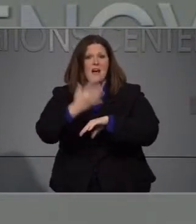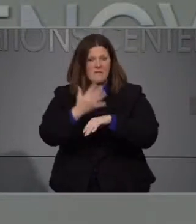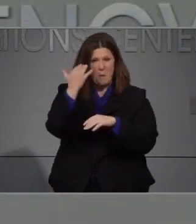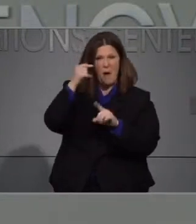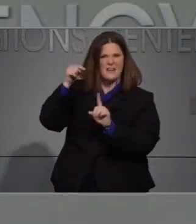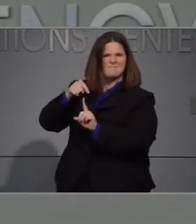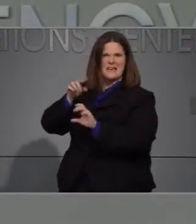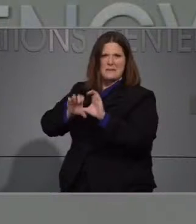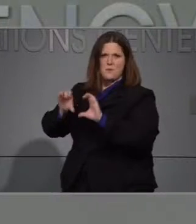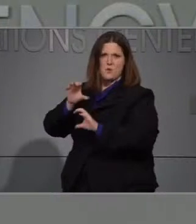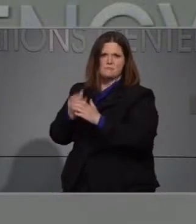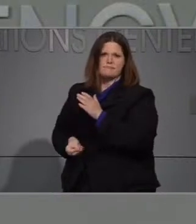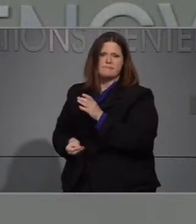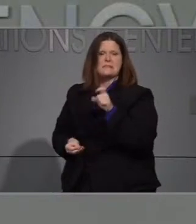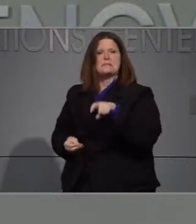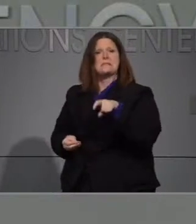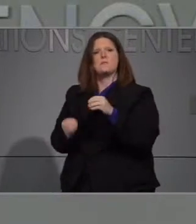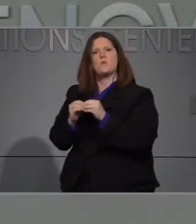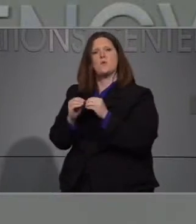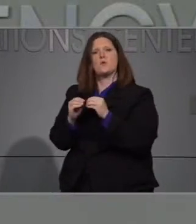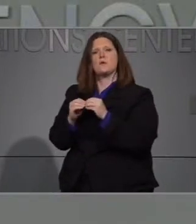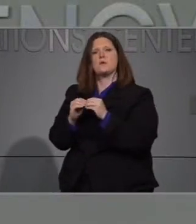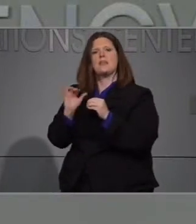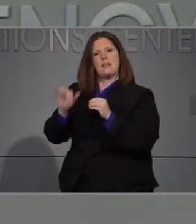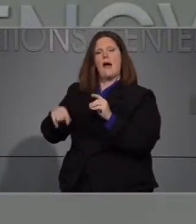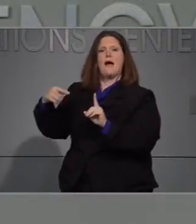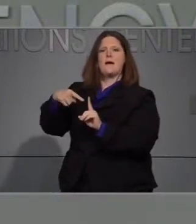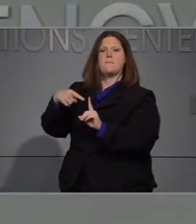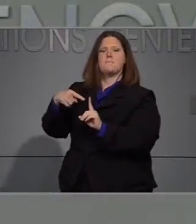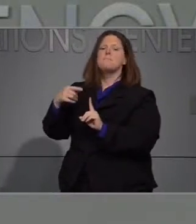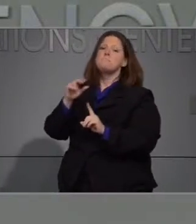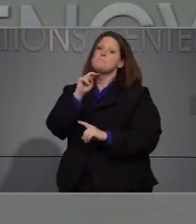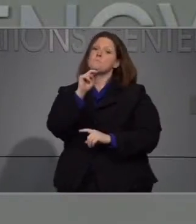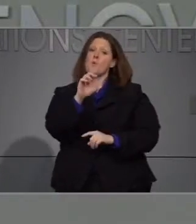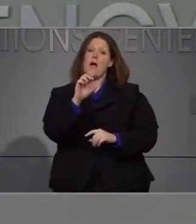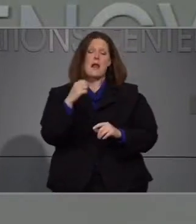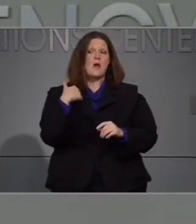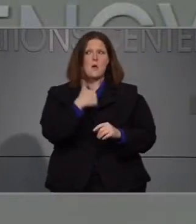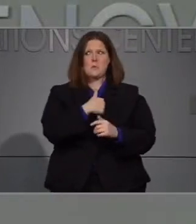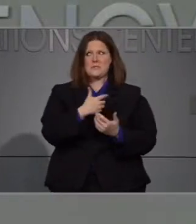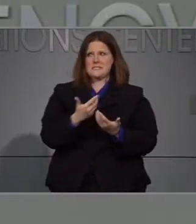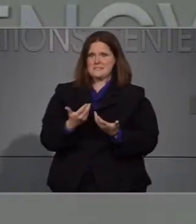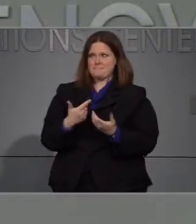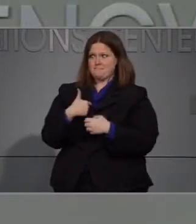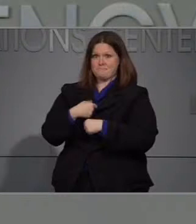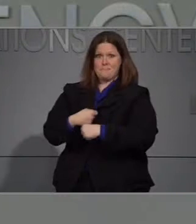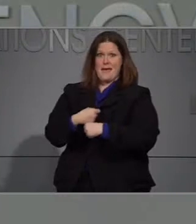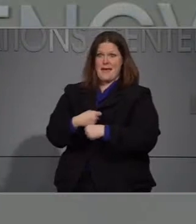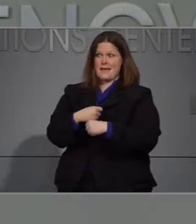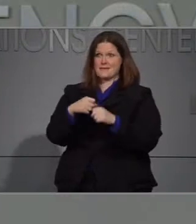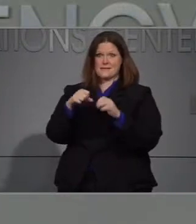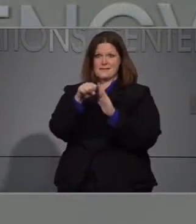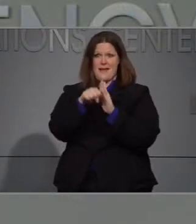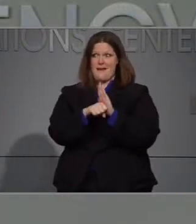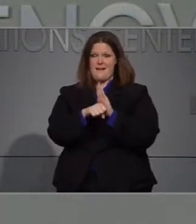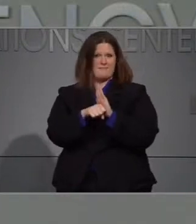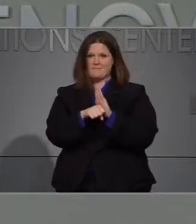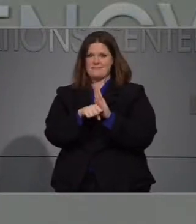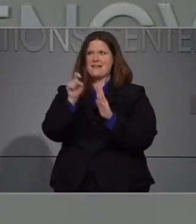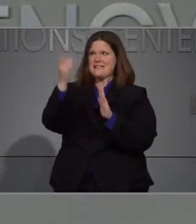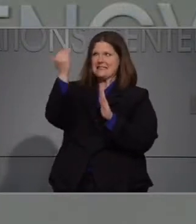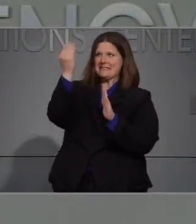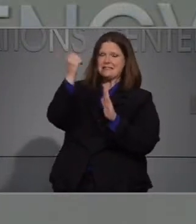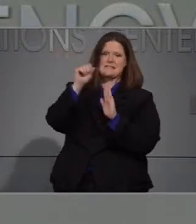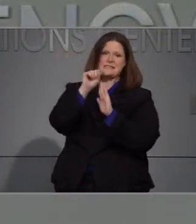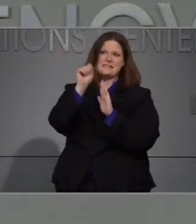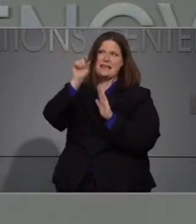We need to really close that gap. And that's one thing that North Carolina, we can't solve that problem from the state level. We need federal